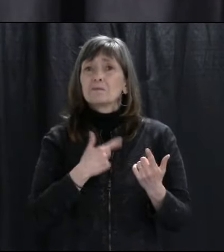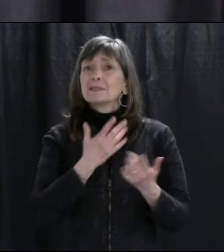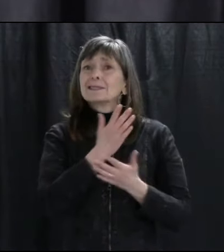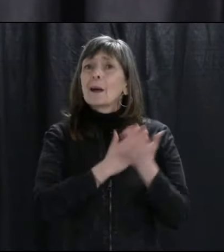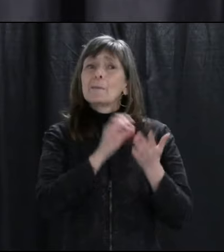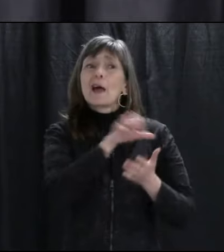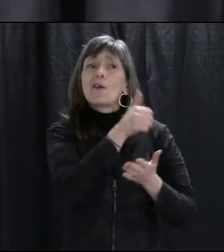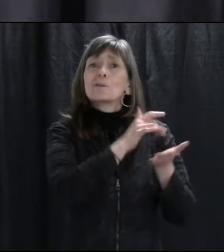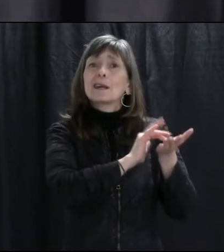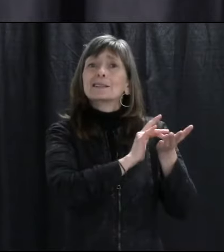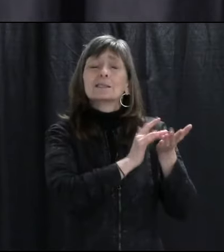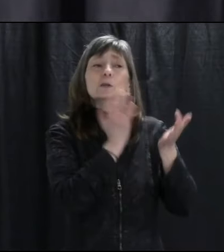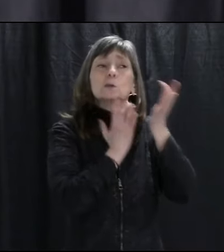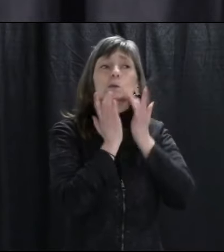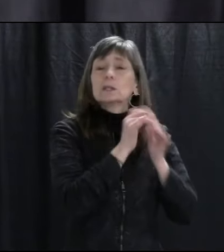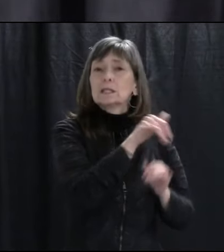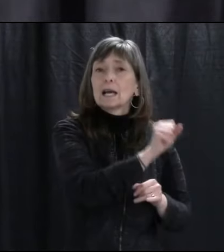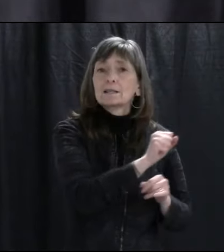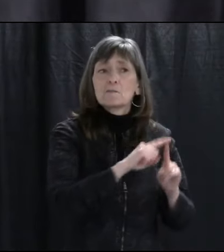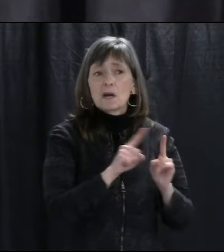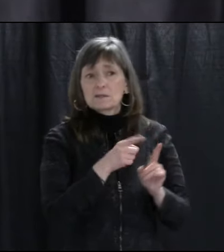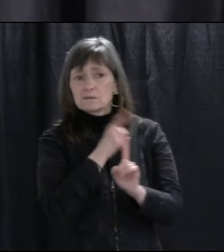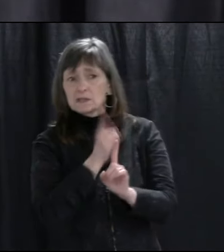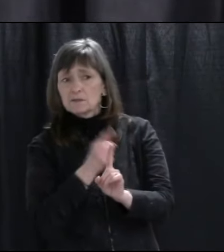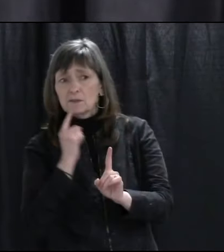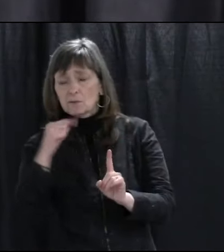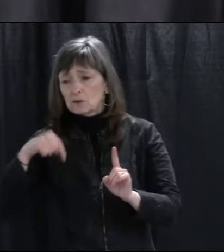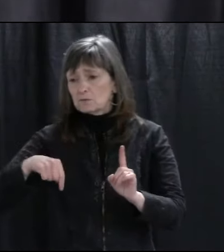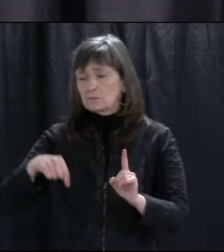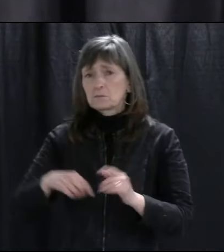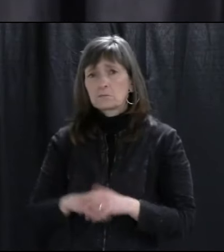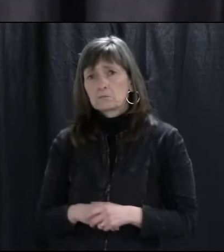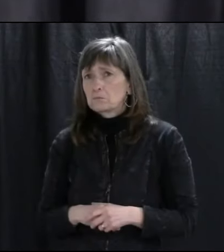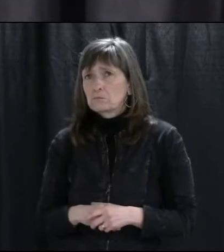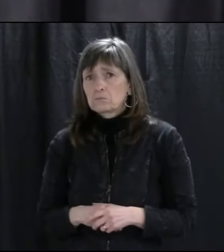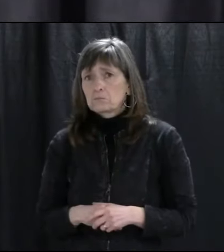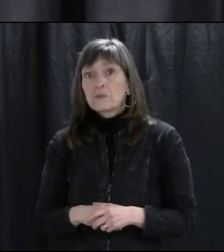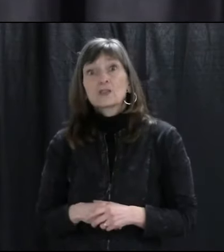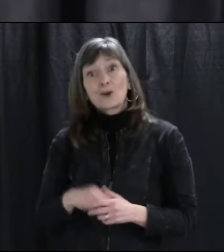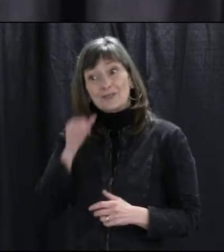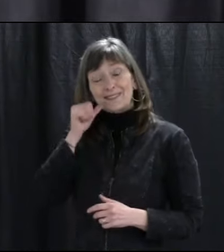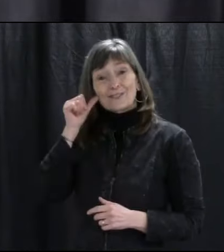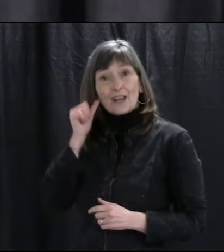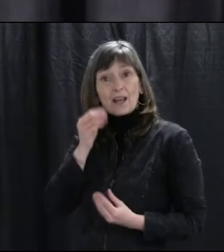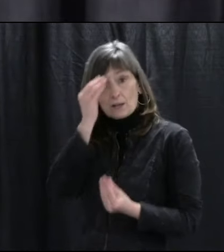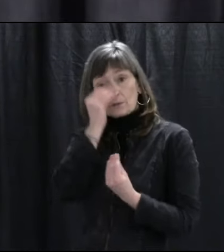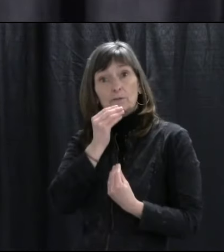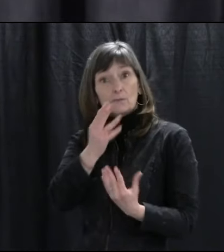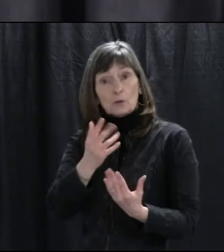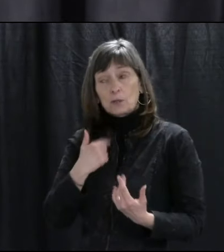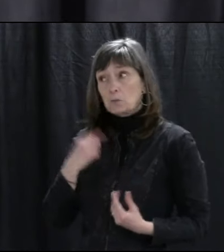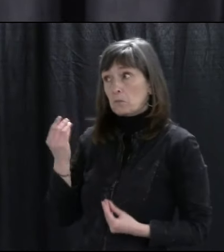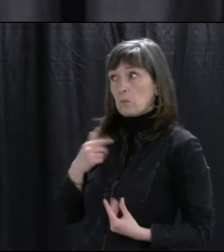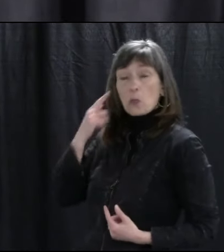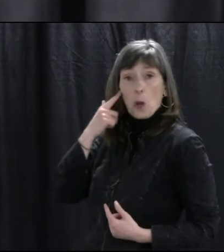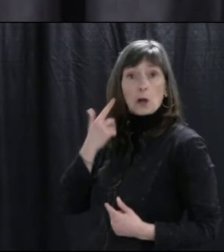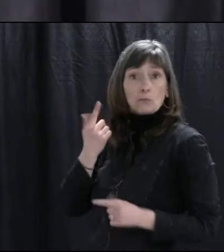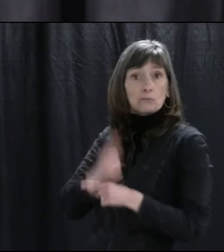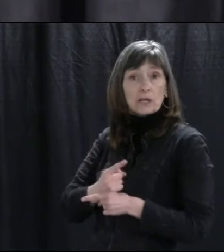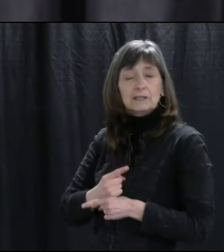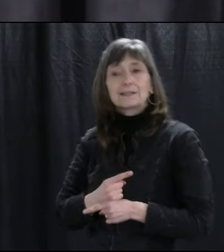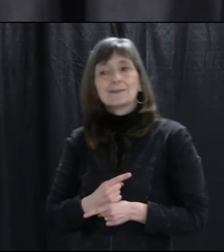for other reasons. So when I was questioned, I provided the information I had at the time. But on further investigation in the